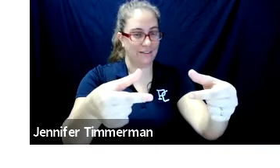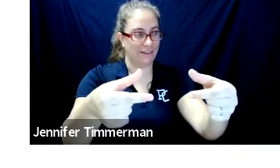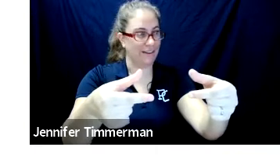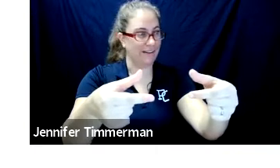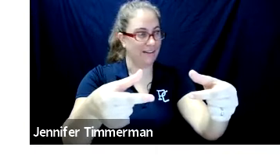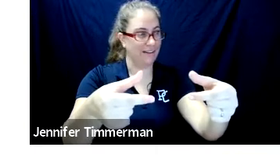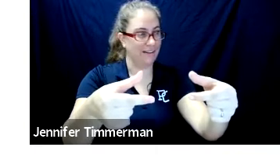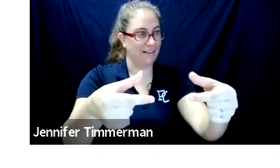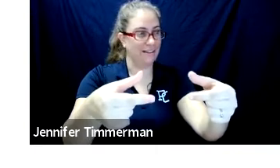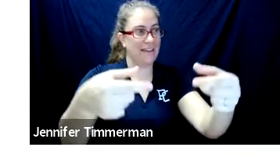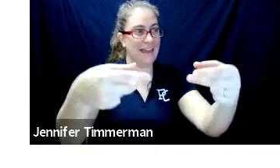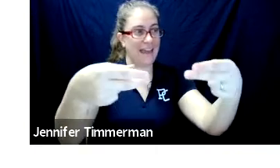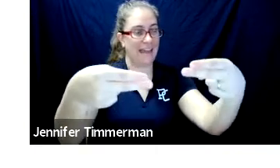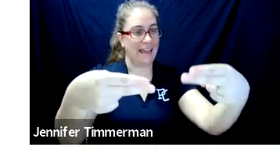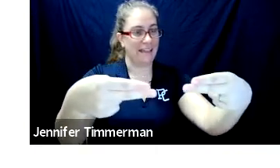good.